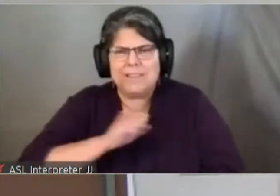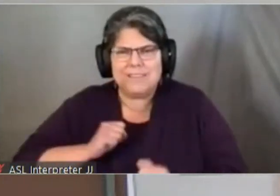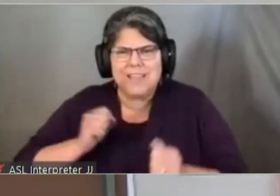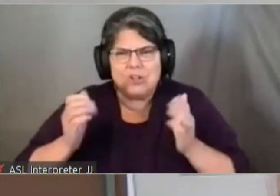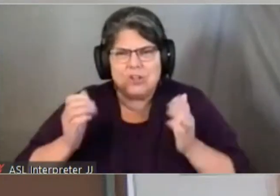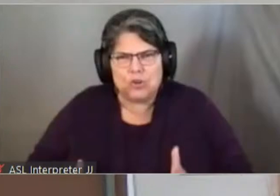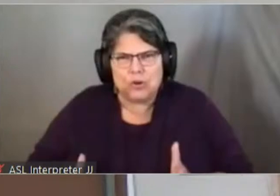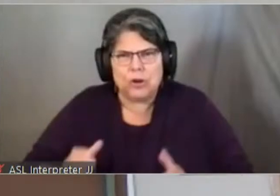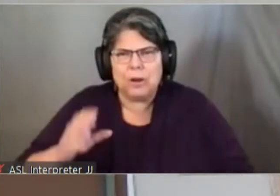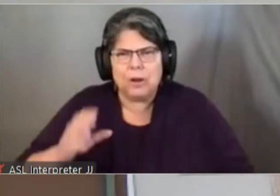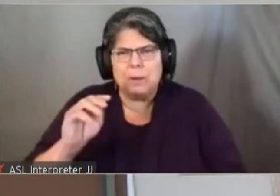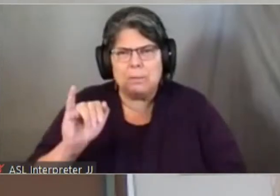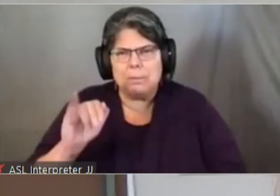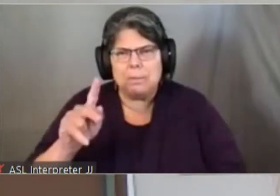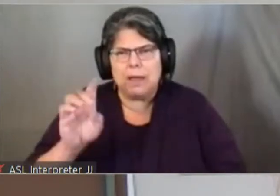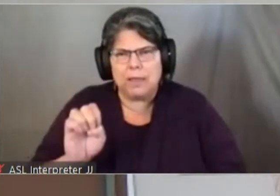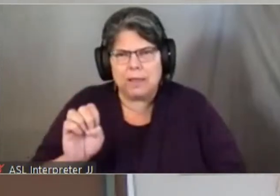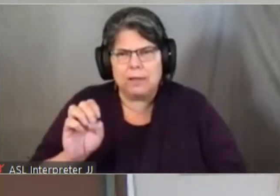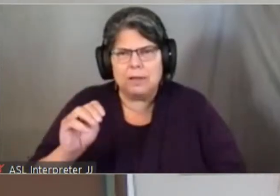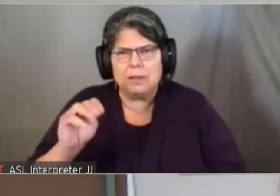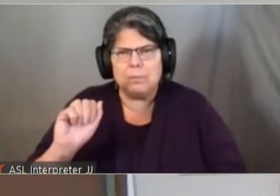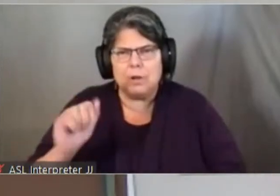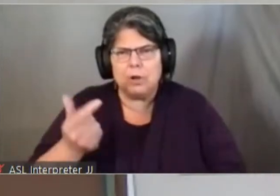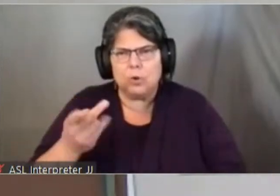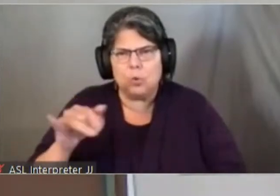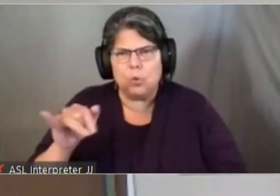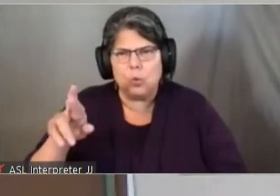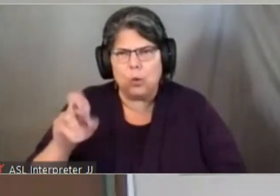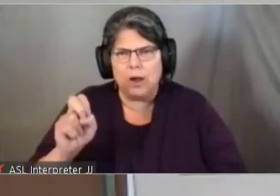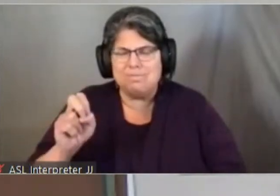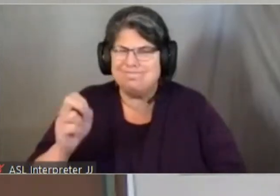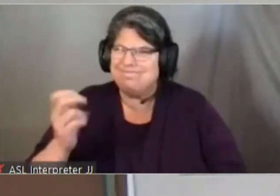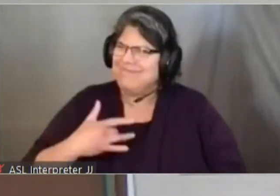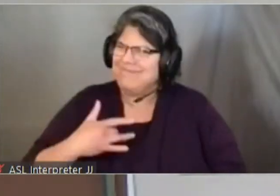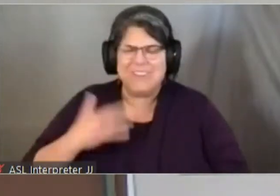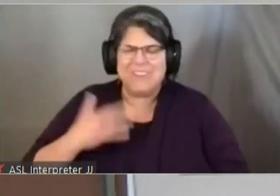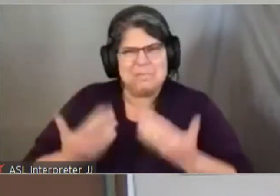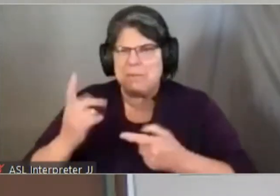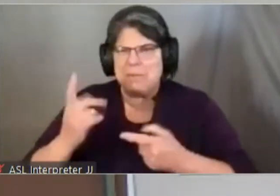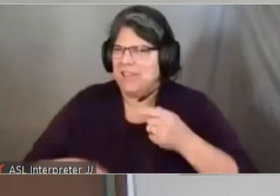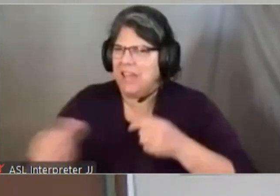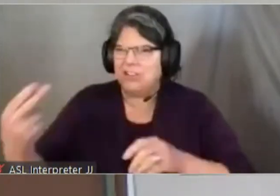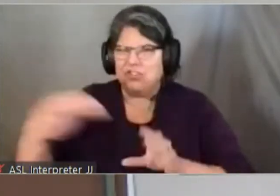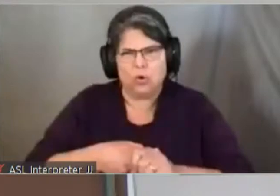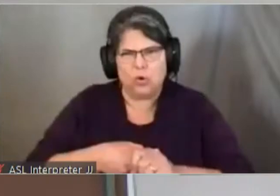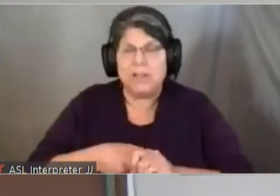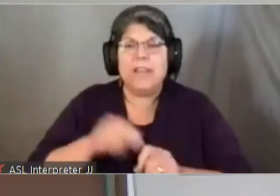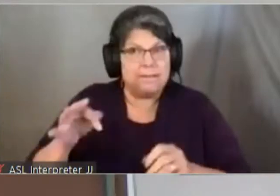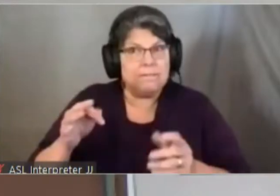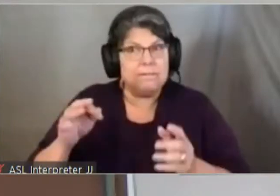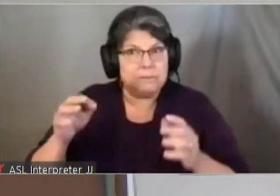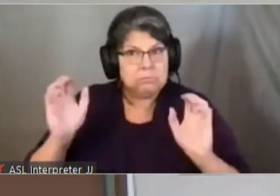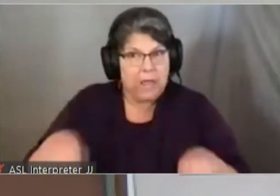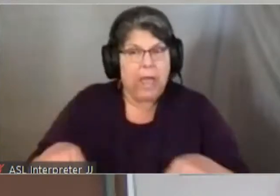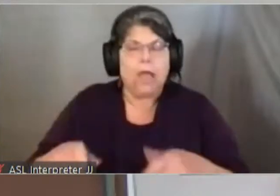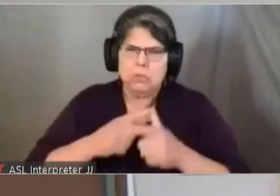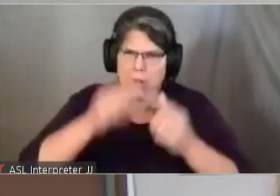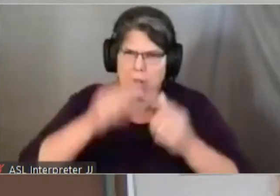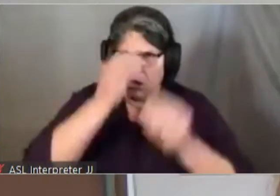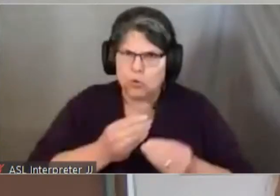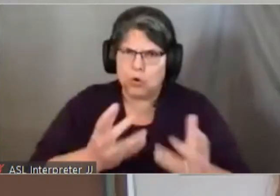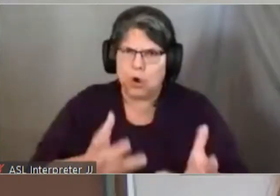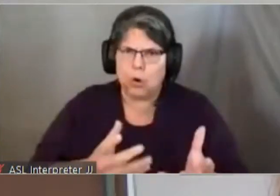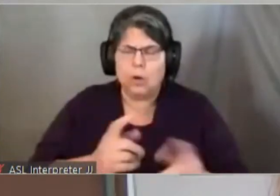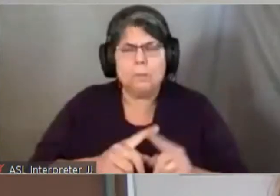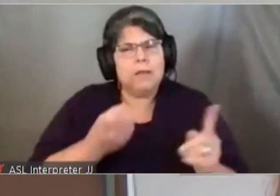not believe they'll be able to join us. If they do, I will announce it and we'll have them give an update. But thank you for your